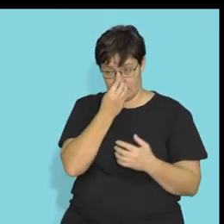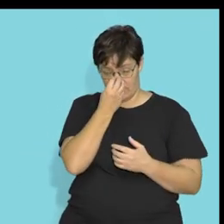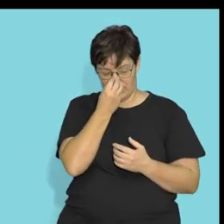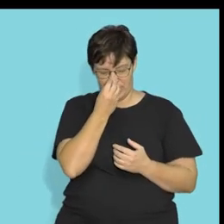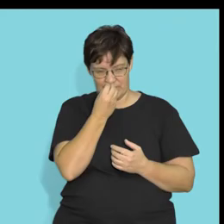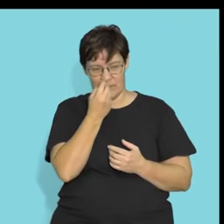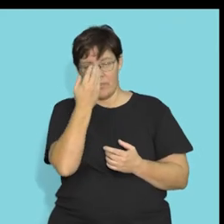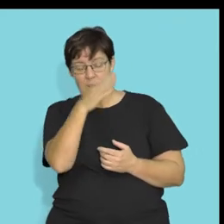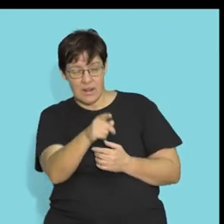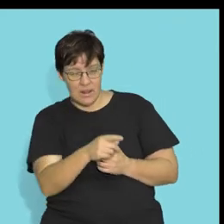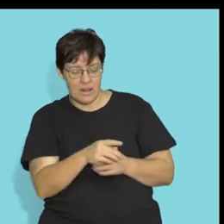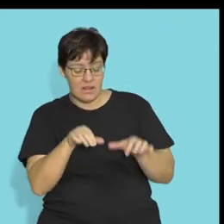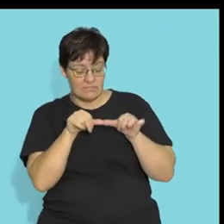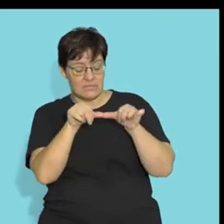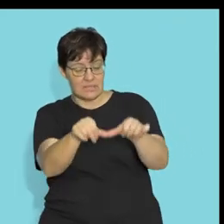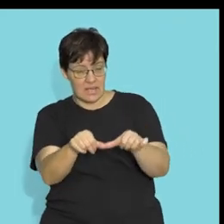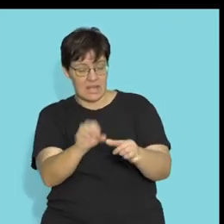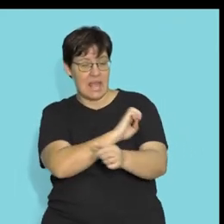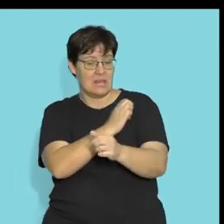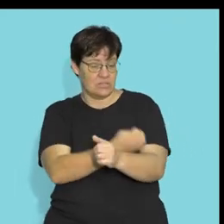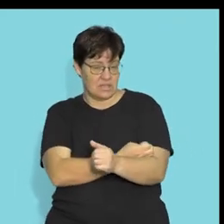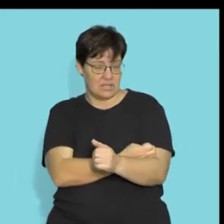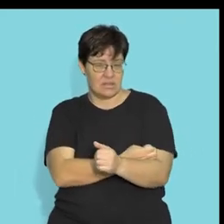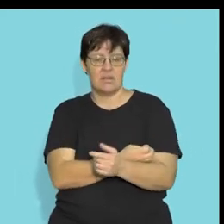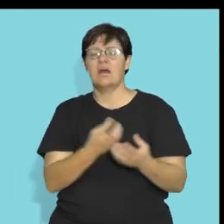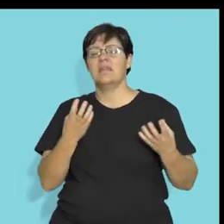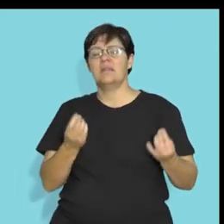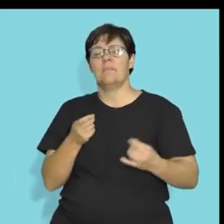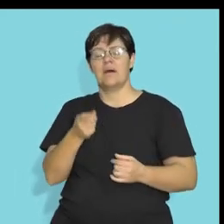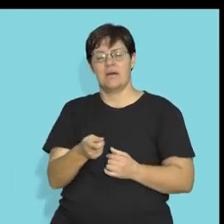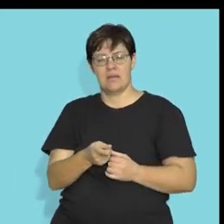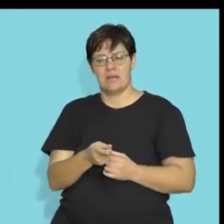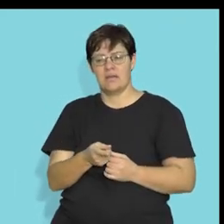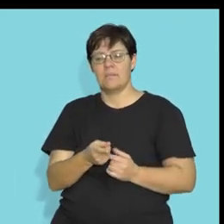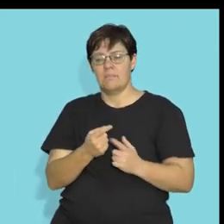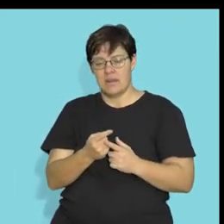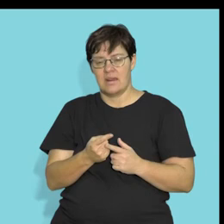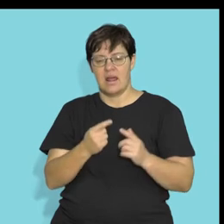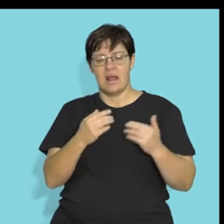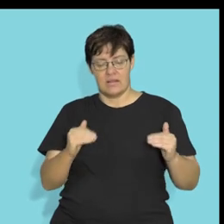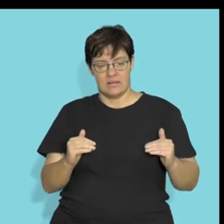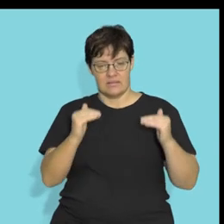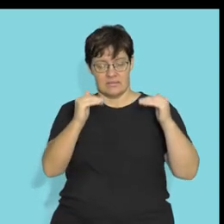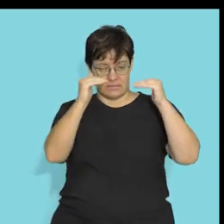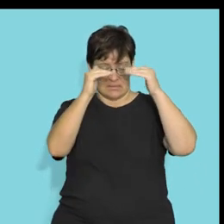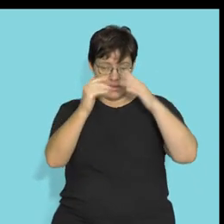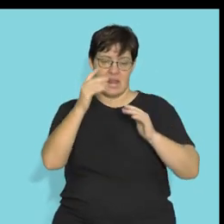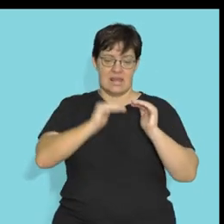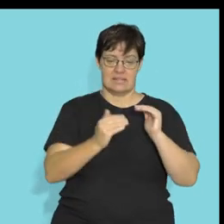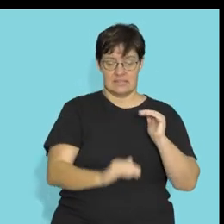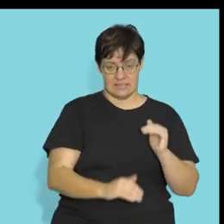know that in terms of sustaining the energy needs, we find that the number of individuals tend to decrease at each trophic